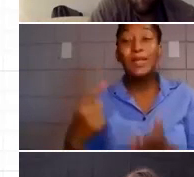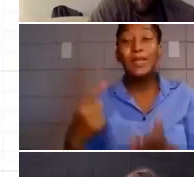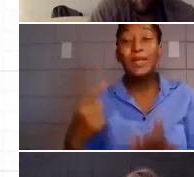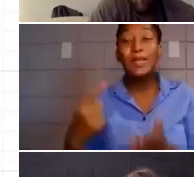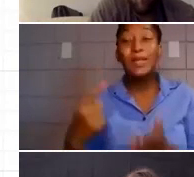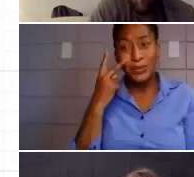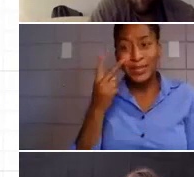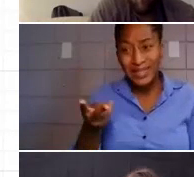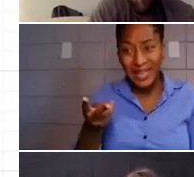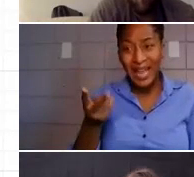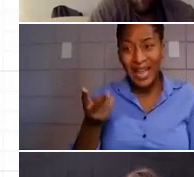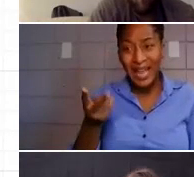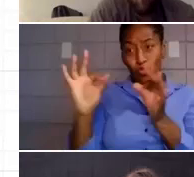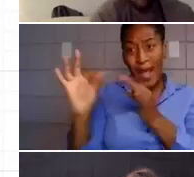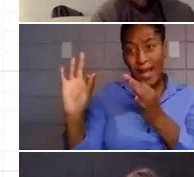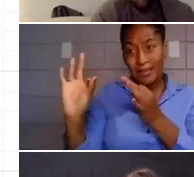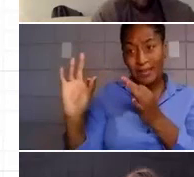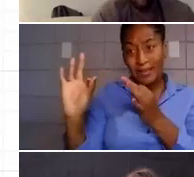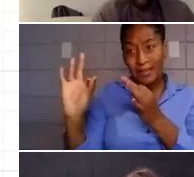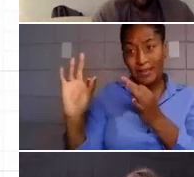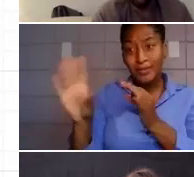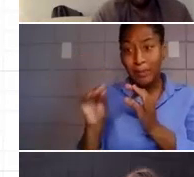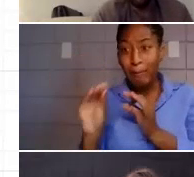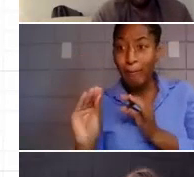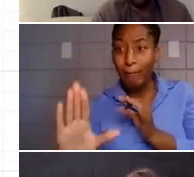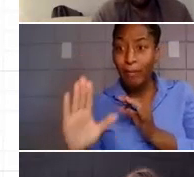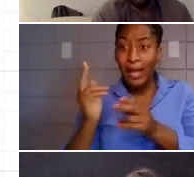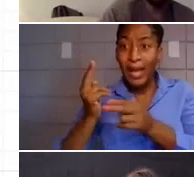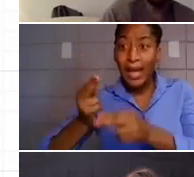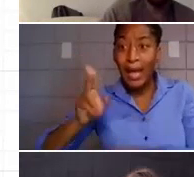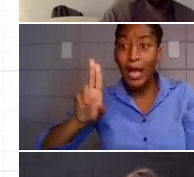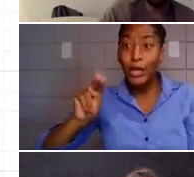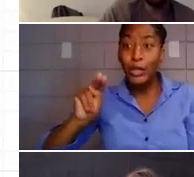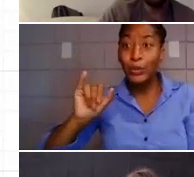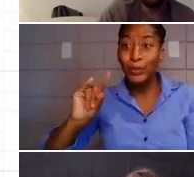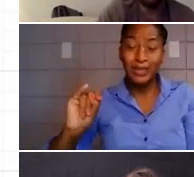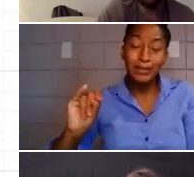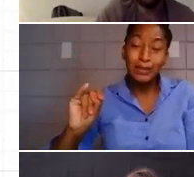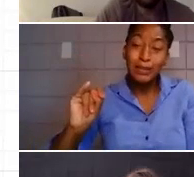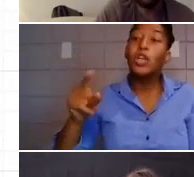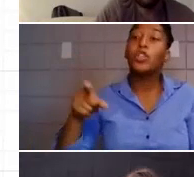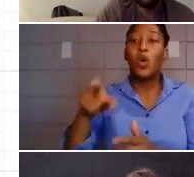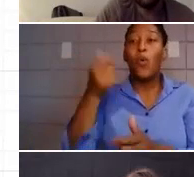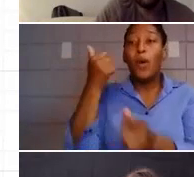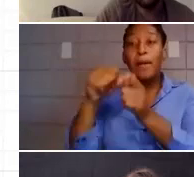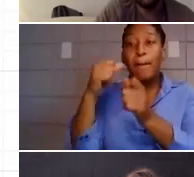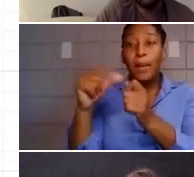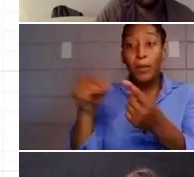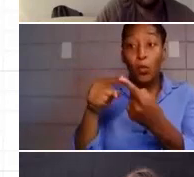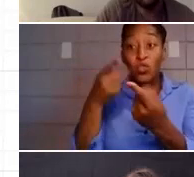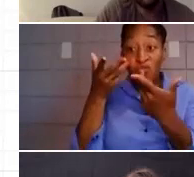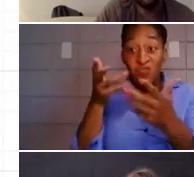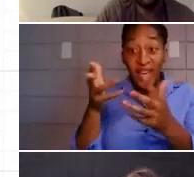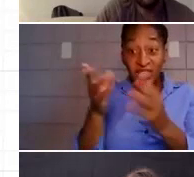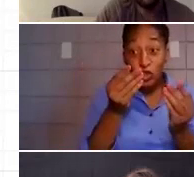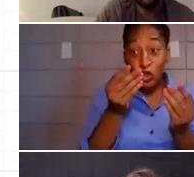then just, you know, remember that in the end, because you are finding the distance